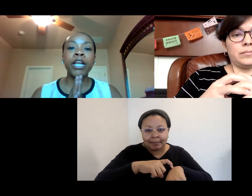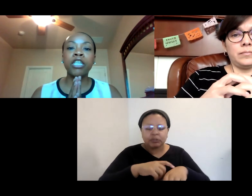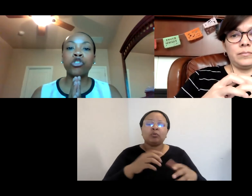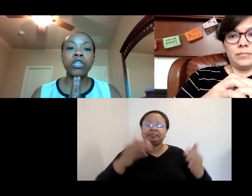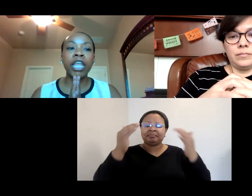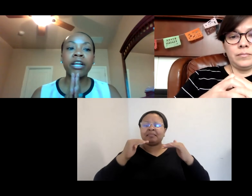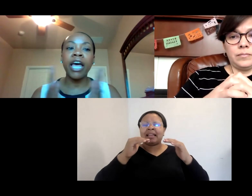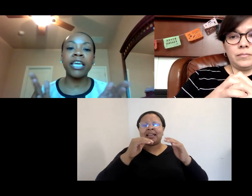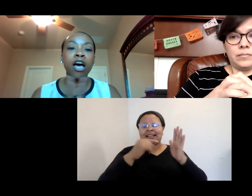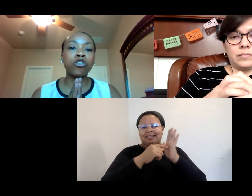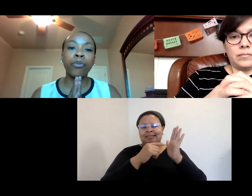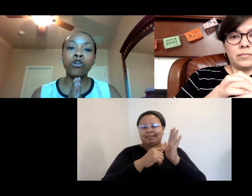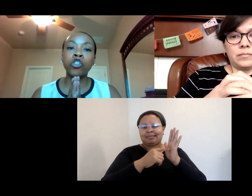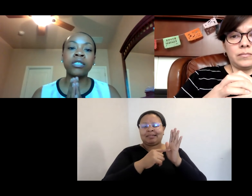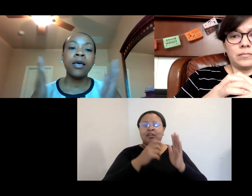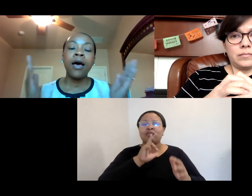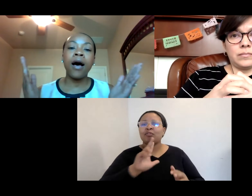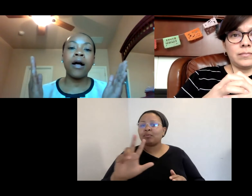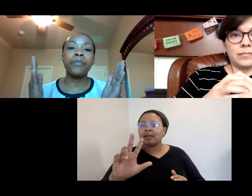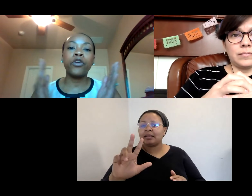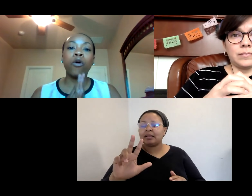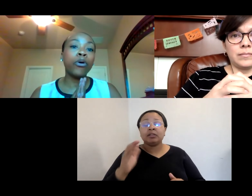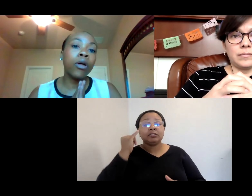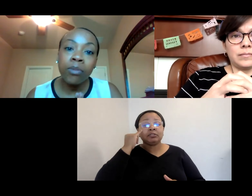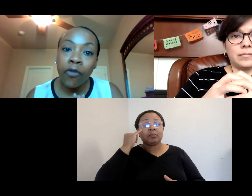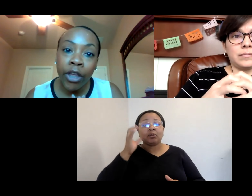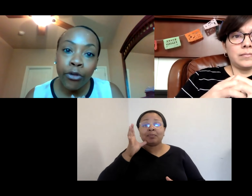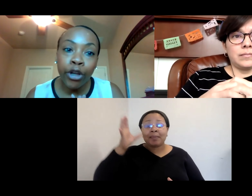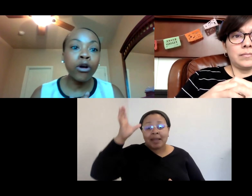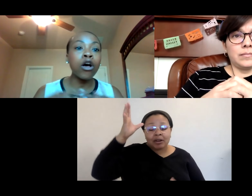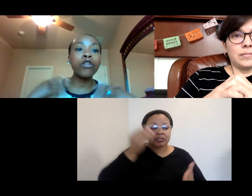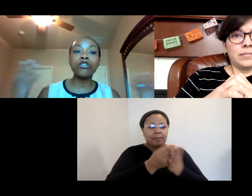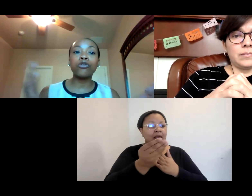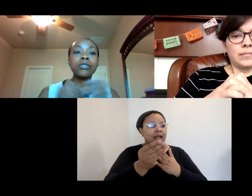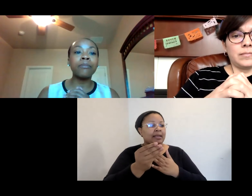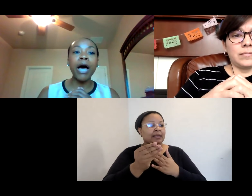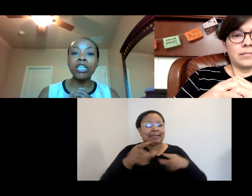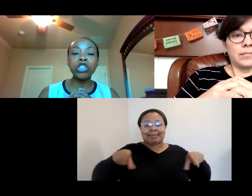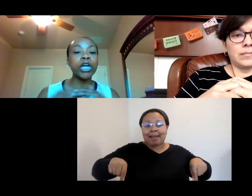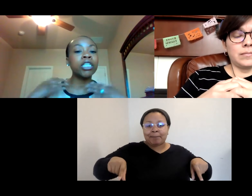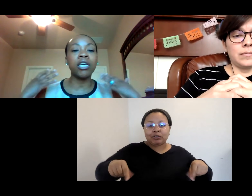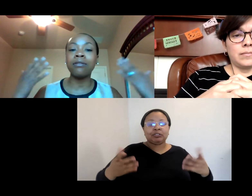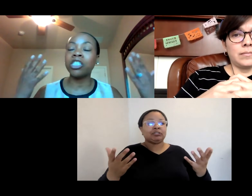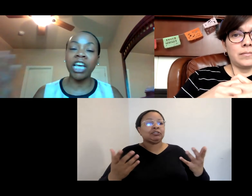a parent is using that account to purchase, pull-ups for that 3-year-old, they're doing some potty training,